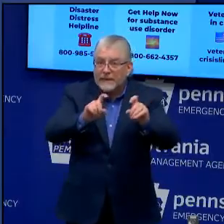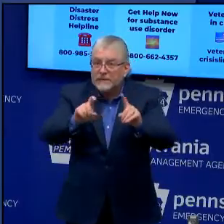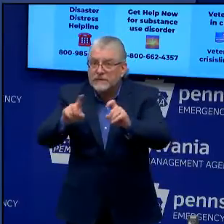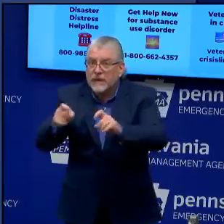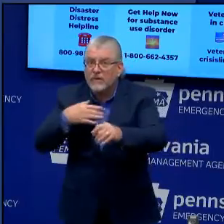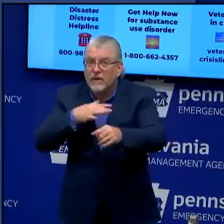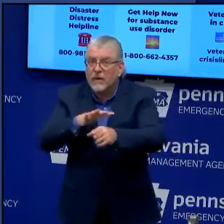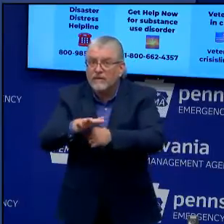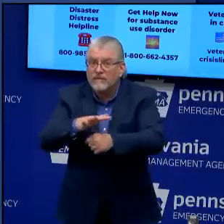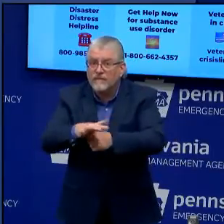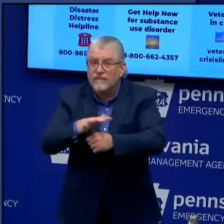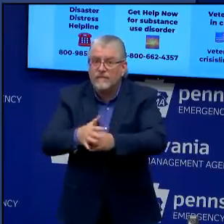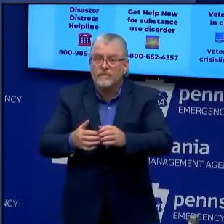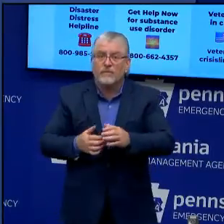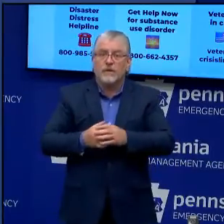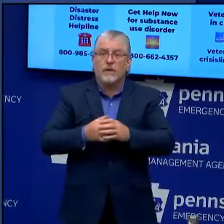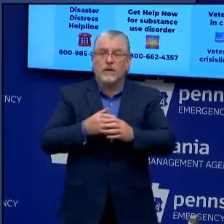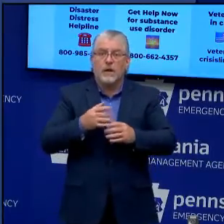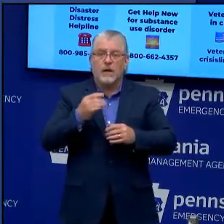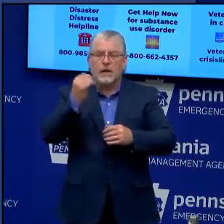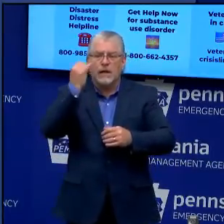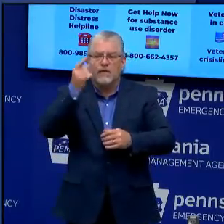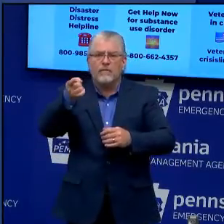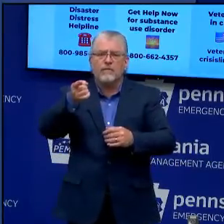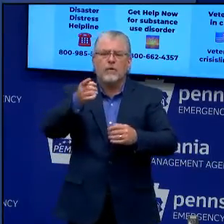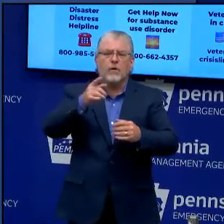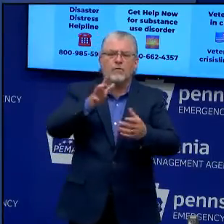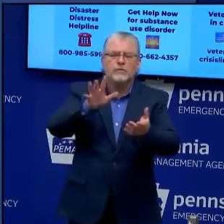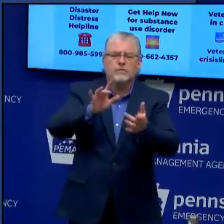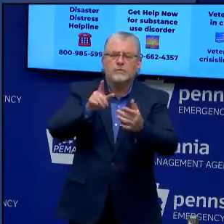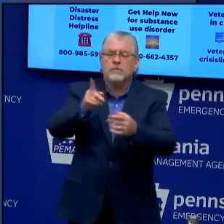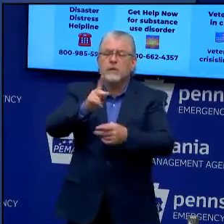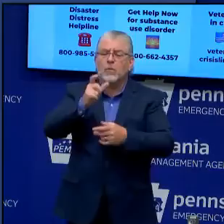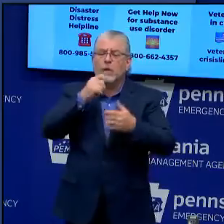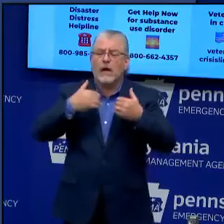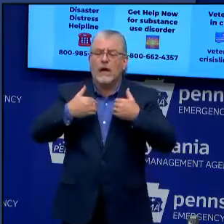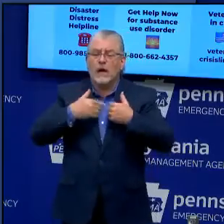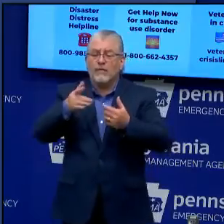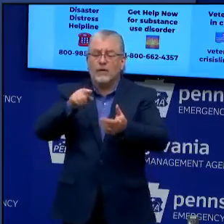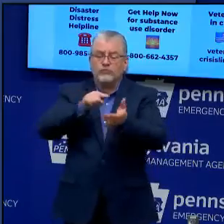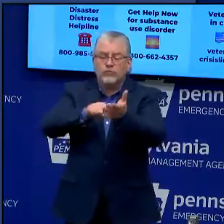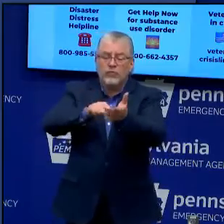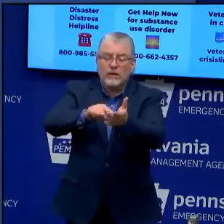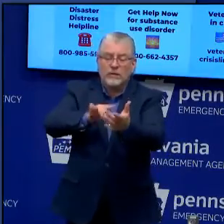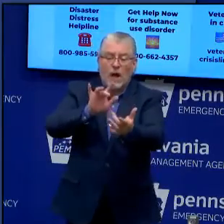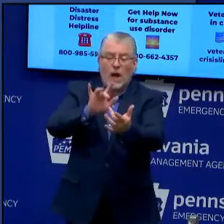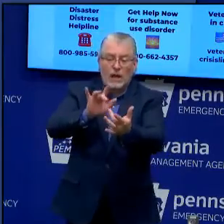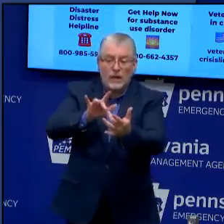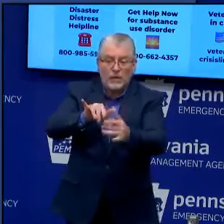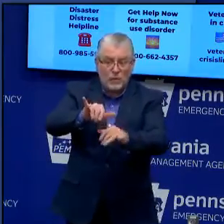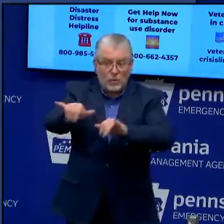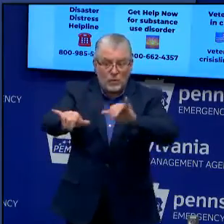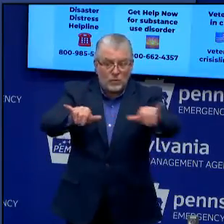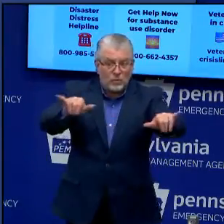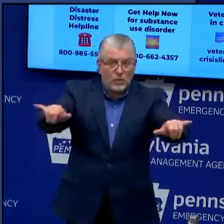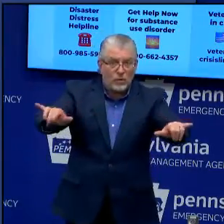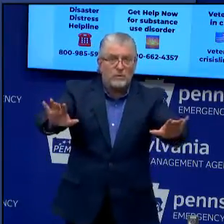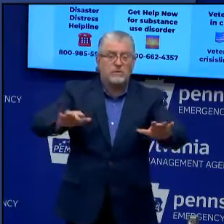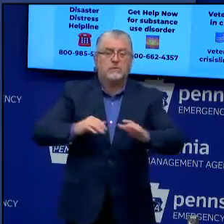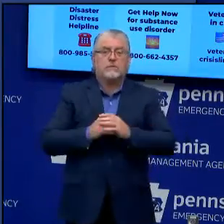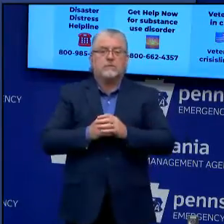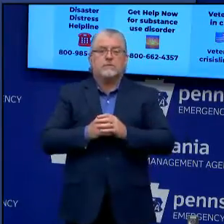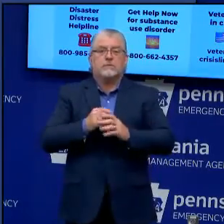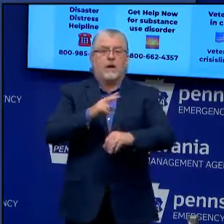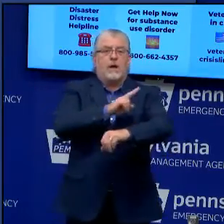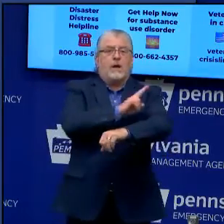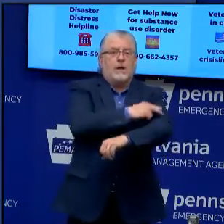tracing, about the ability of the healthcare system in those counties and regions to be able to deal with patients